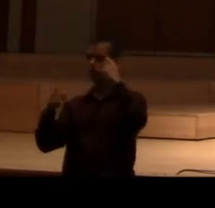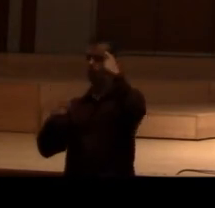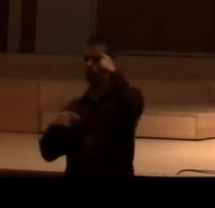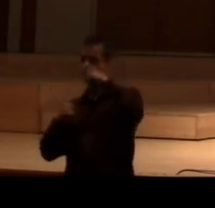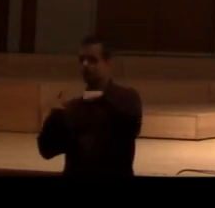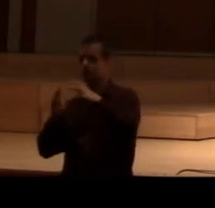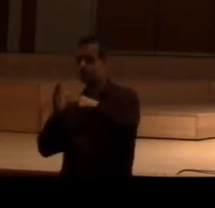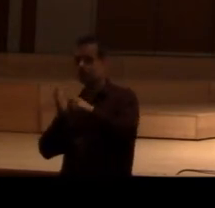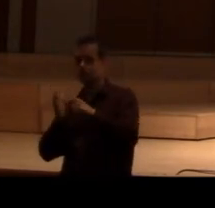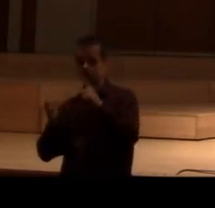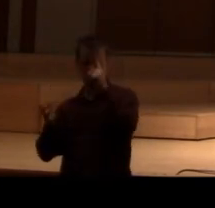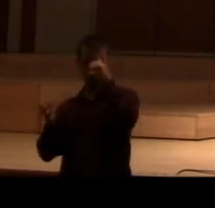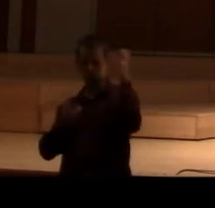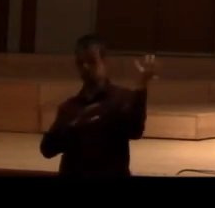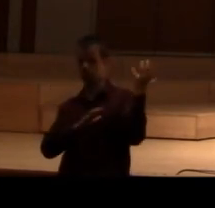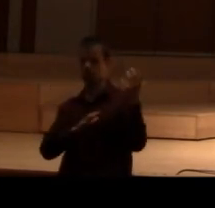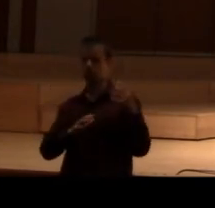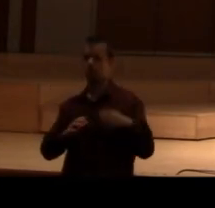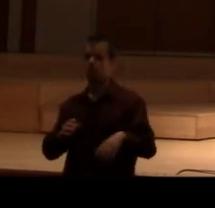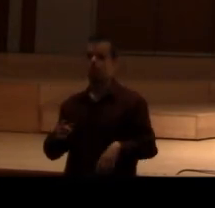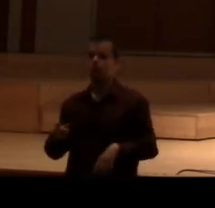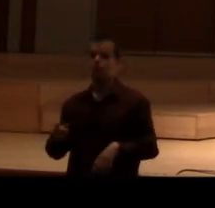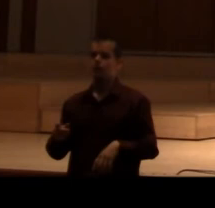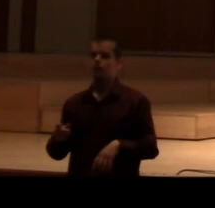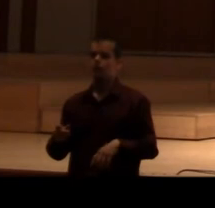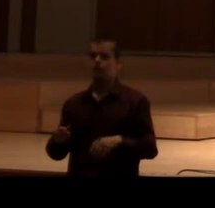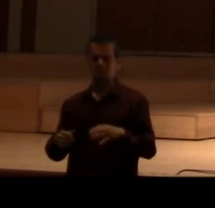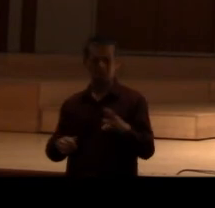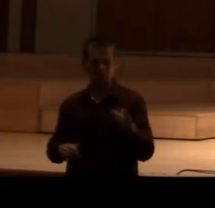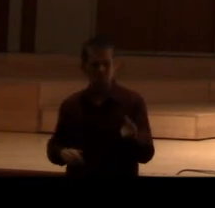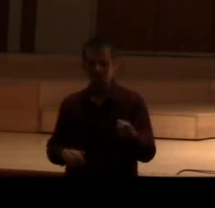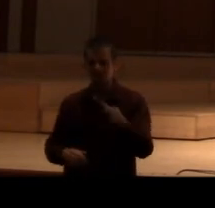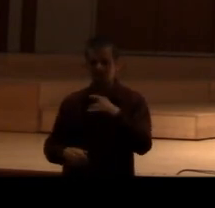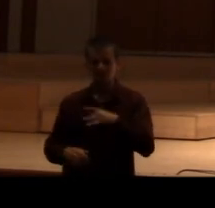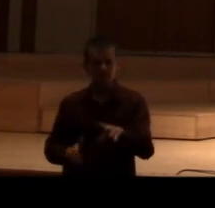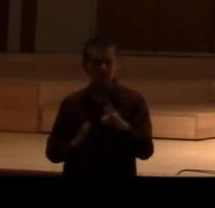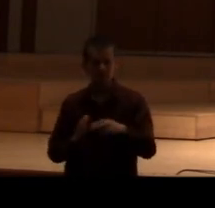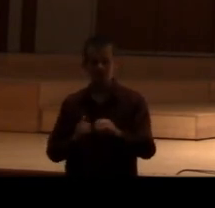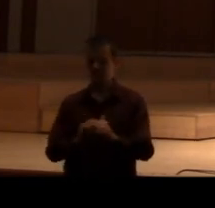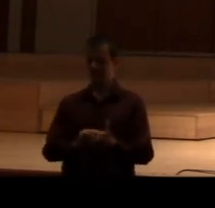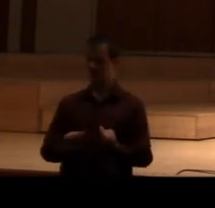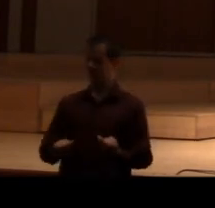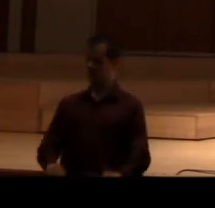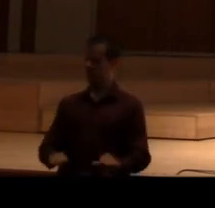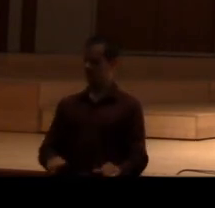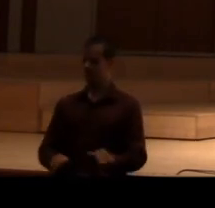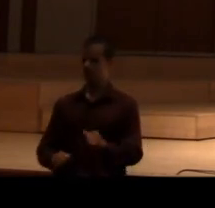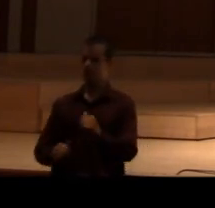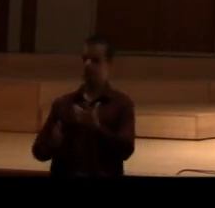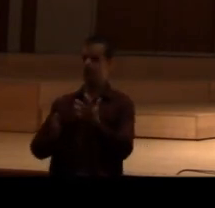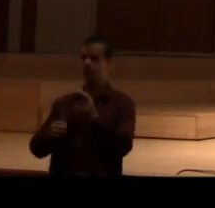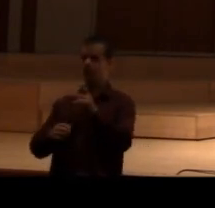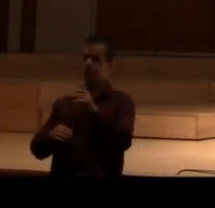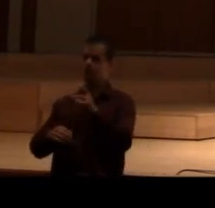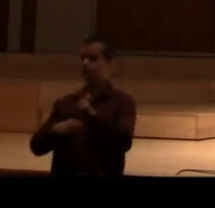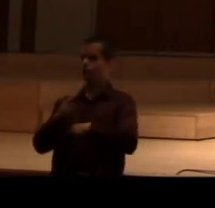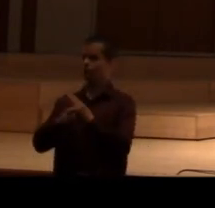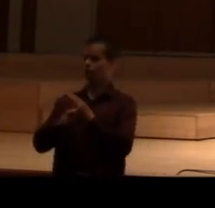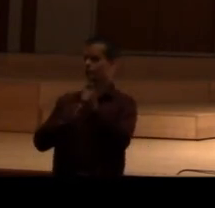point, kind of shattered. My mind just was like, "What? You don't like reading? How is this possible? The laws of the universe have been